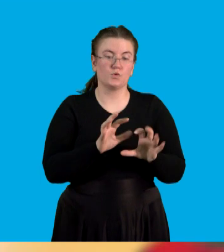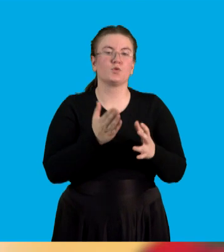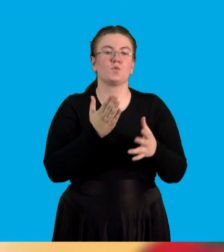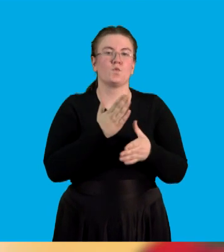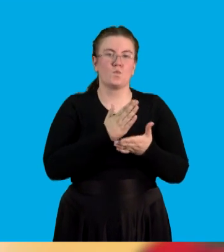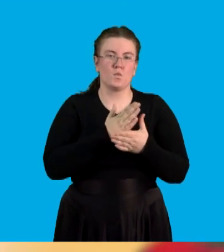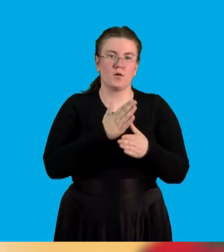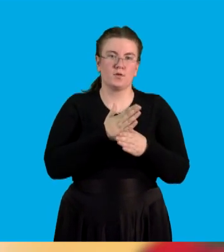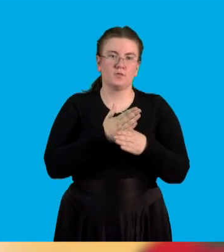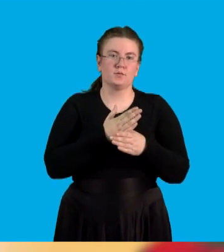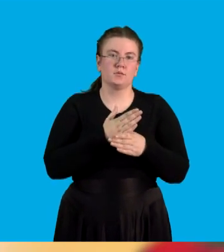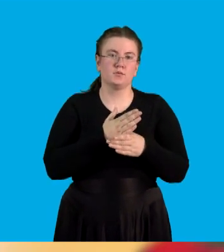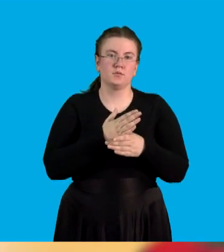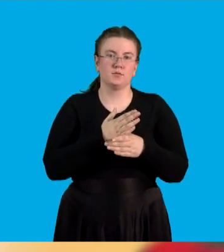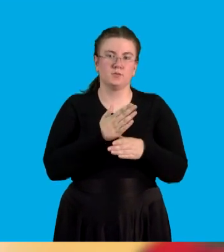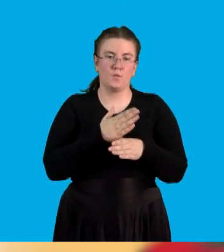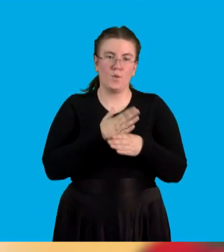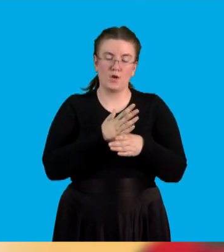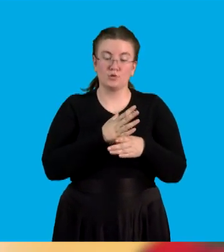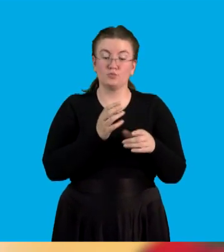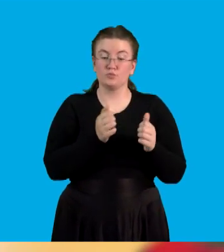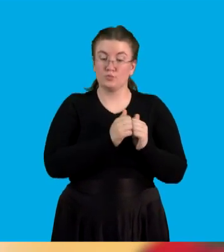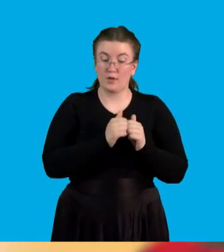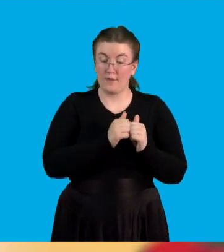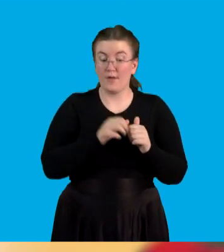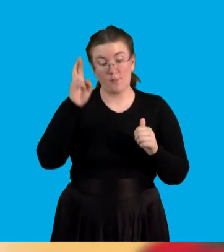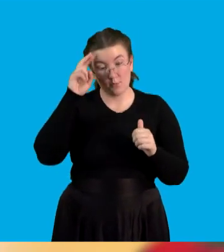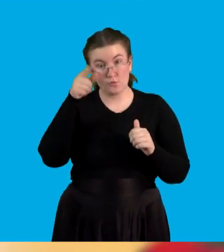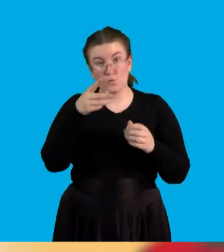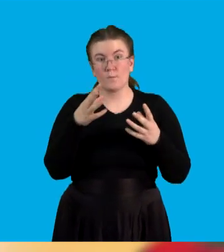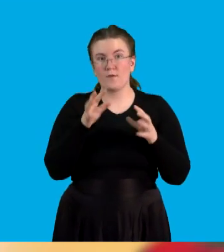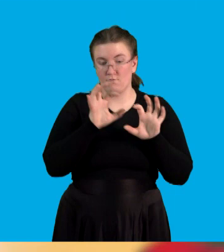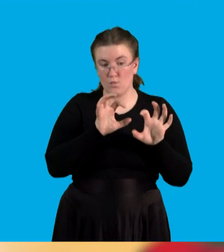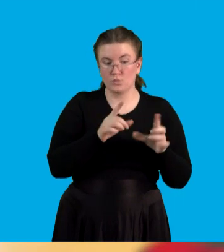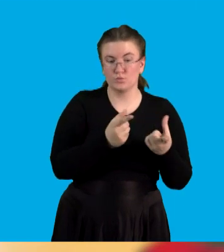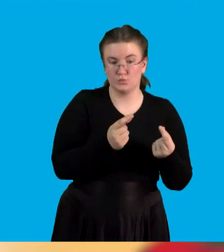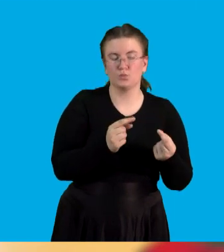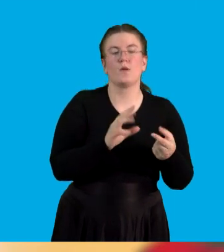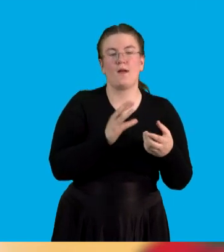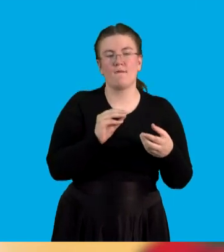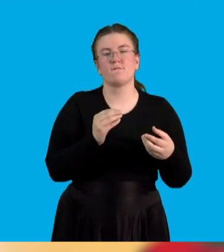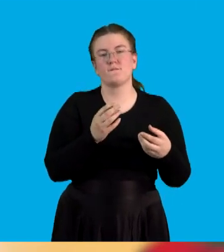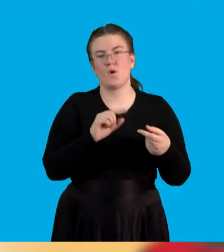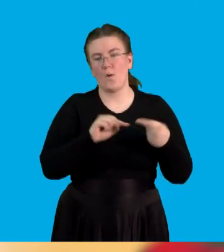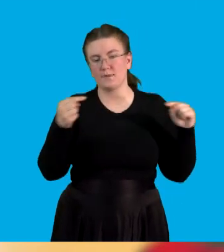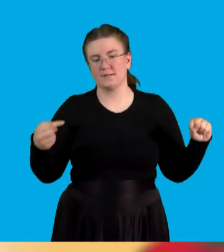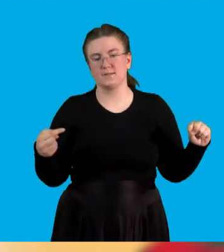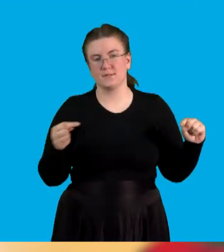the object, that very same object applies the very same force onto you, but in an opposite direction.